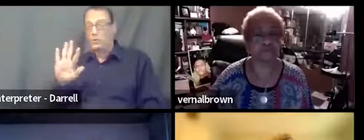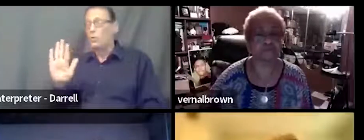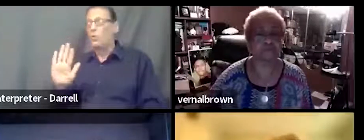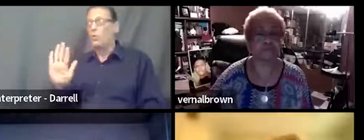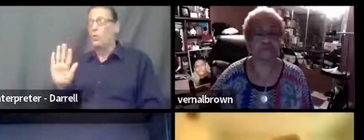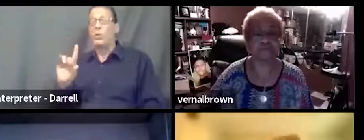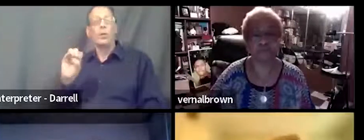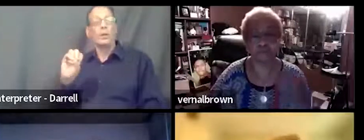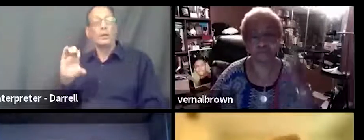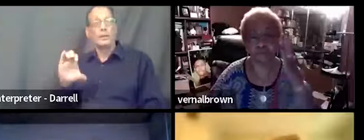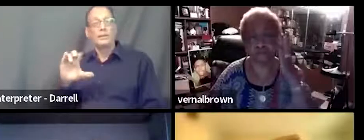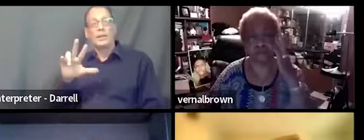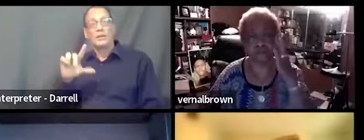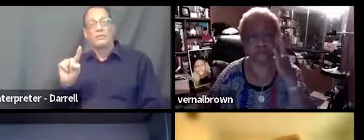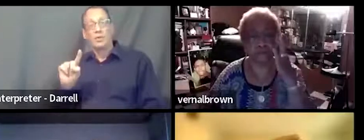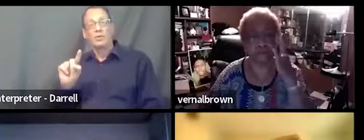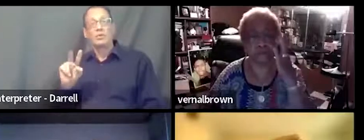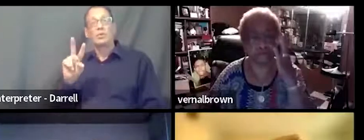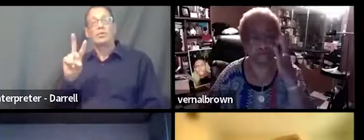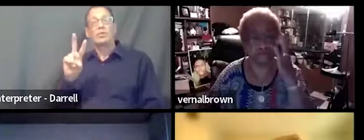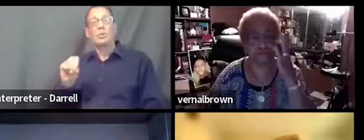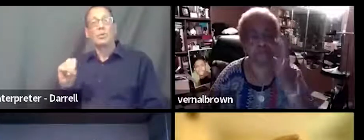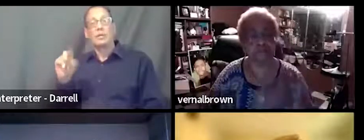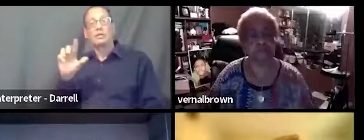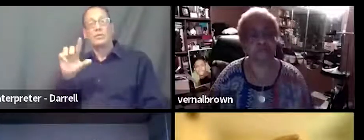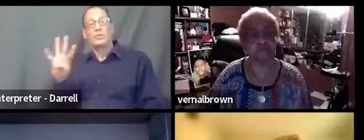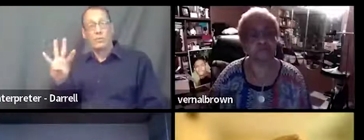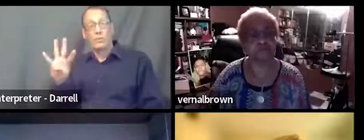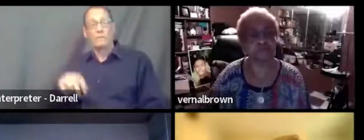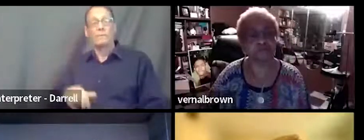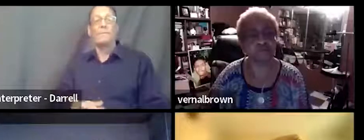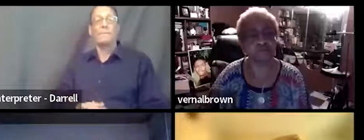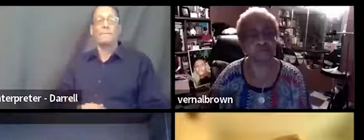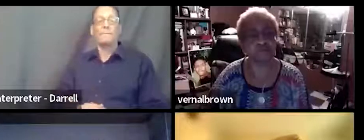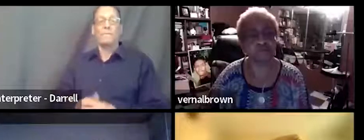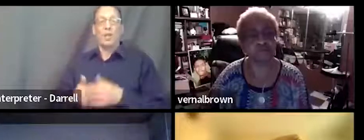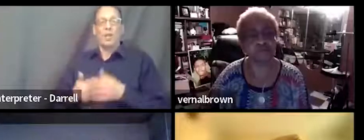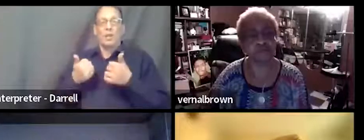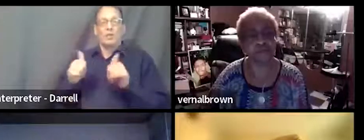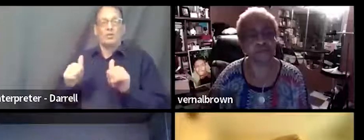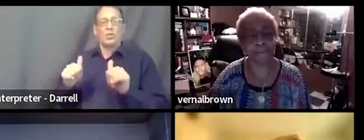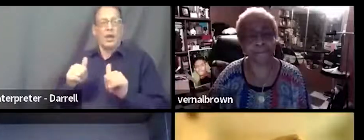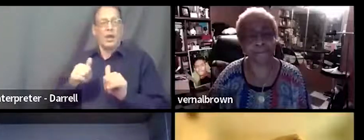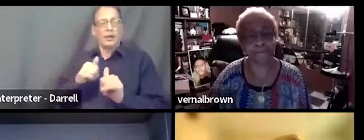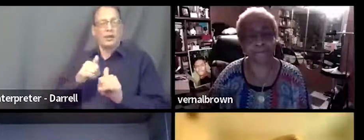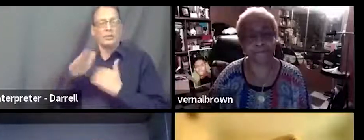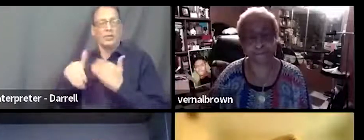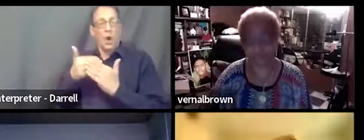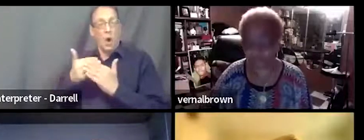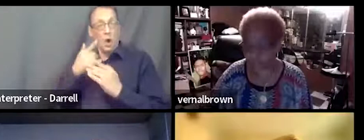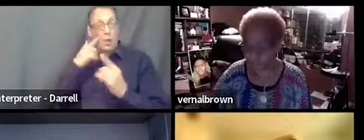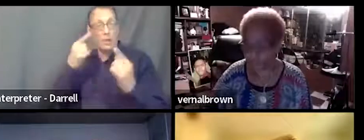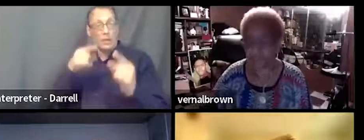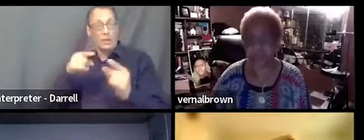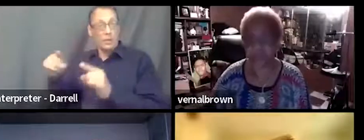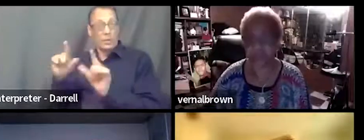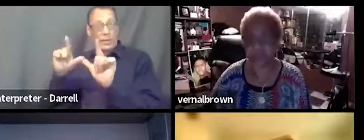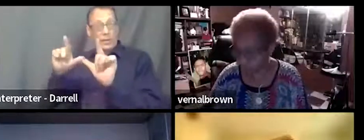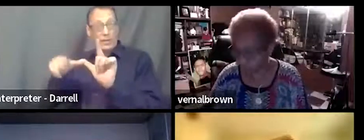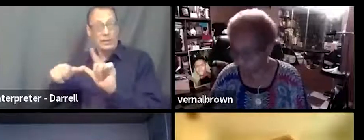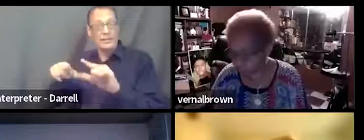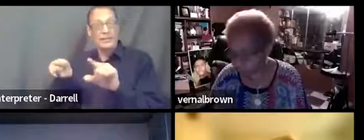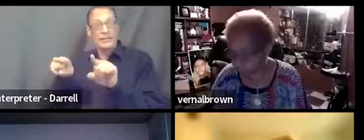December 31st of 2024. So we are trying to align all of the agreements where they expire on the same